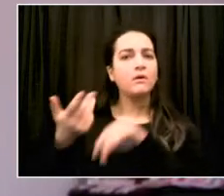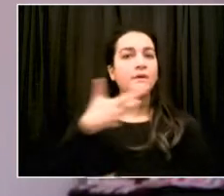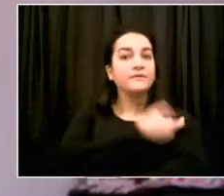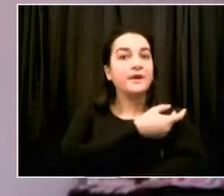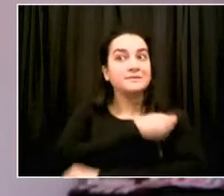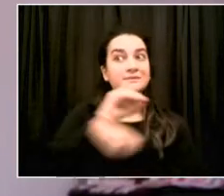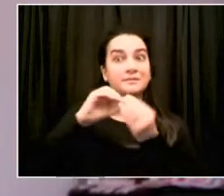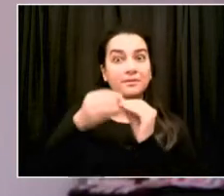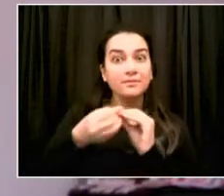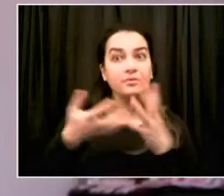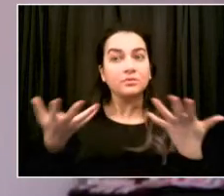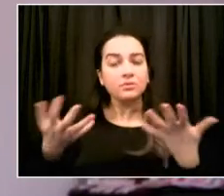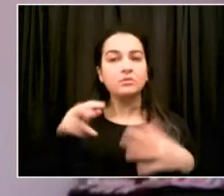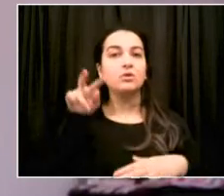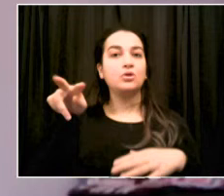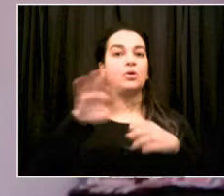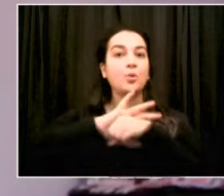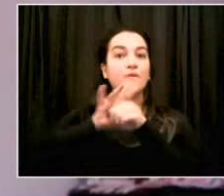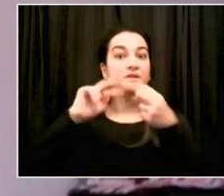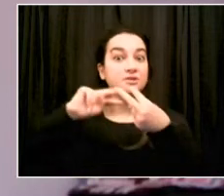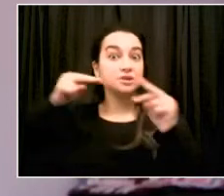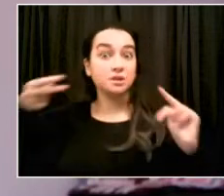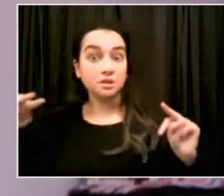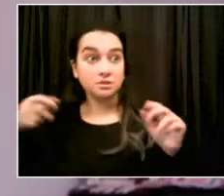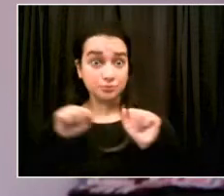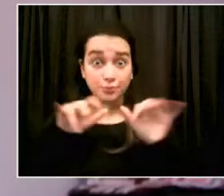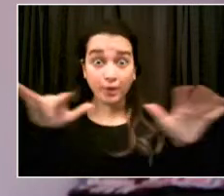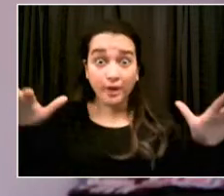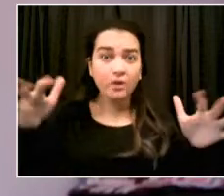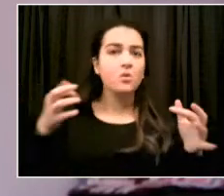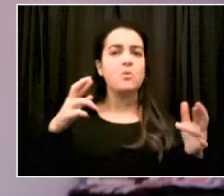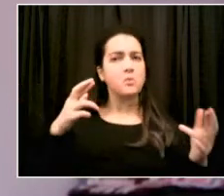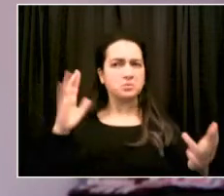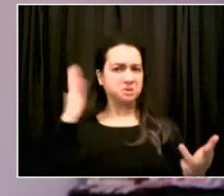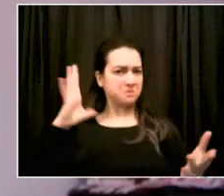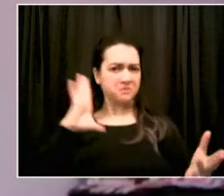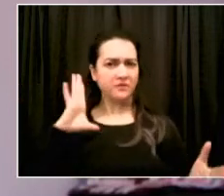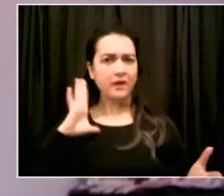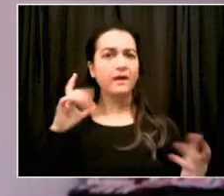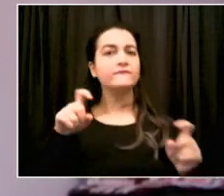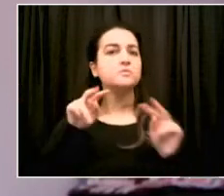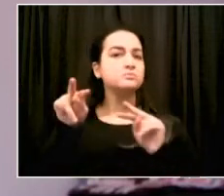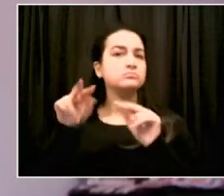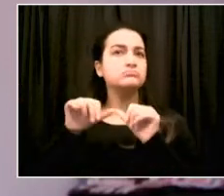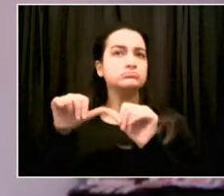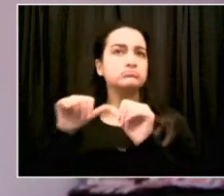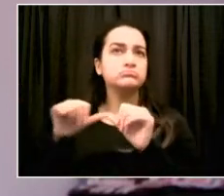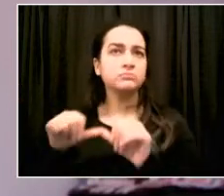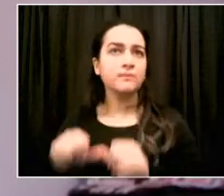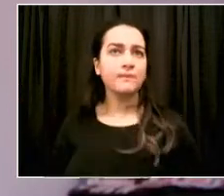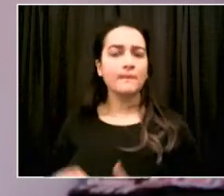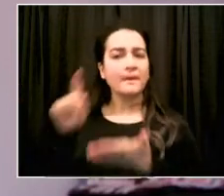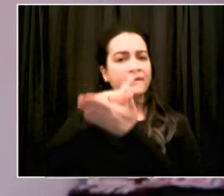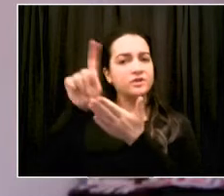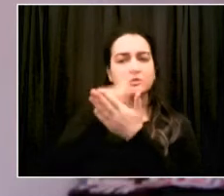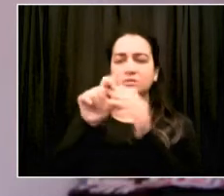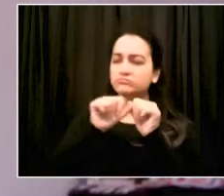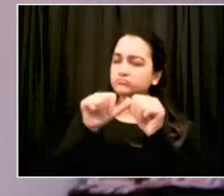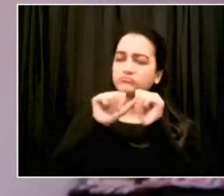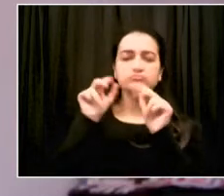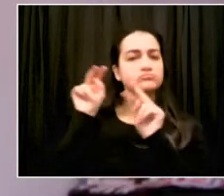that we have to take not just on a week-by-week basis, but on a day-by-day basis. We have seen during the